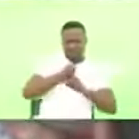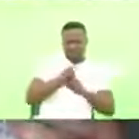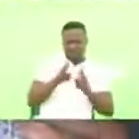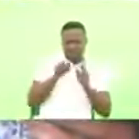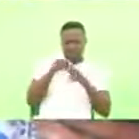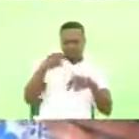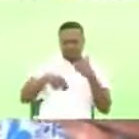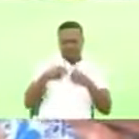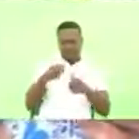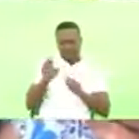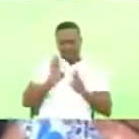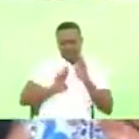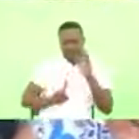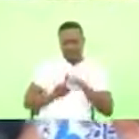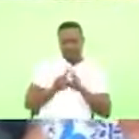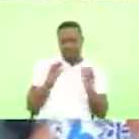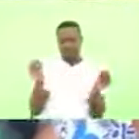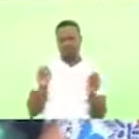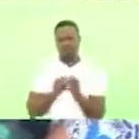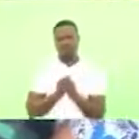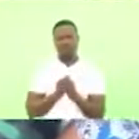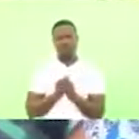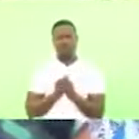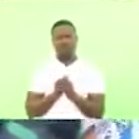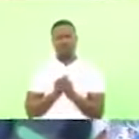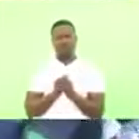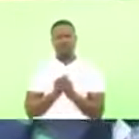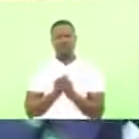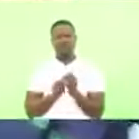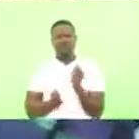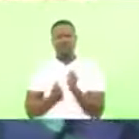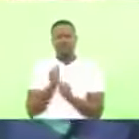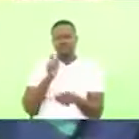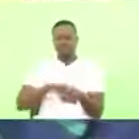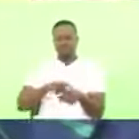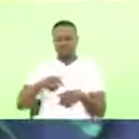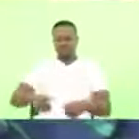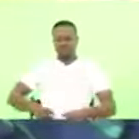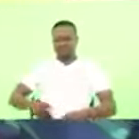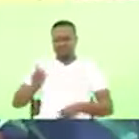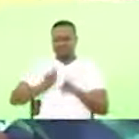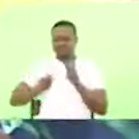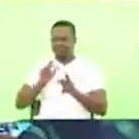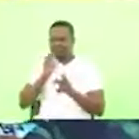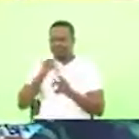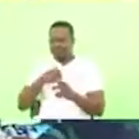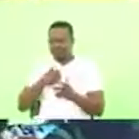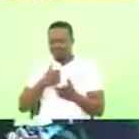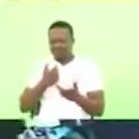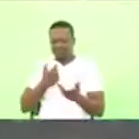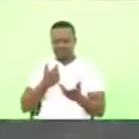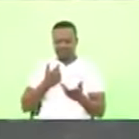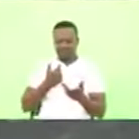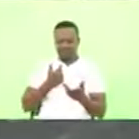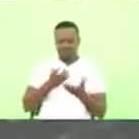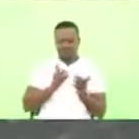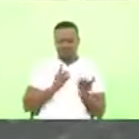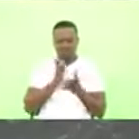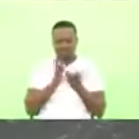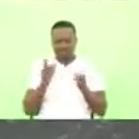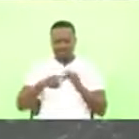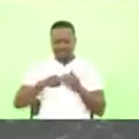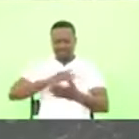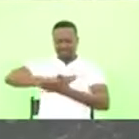Sometimes young people are incarcerated and they don't know what they have actually done because somebody